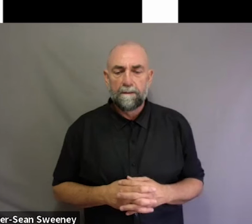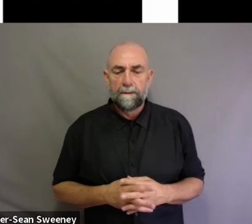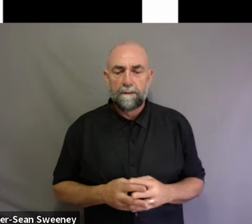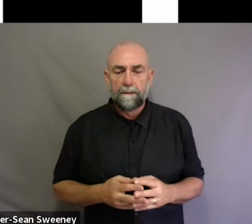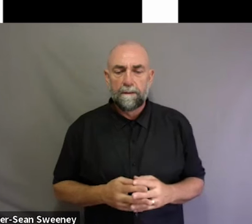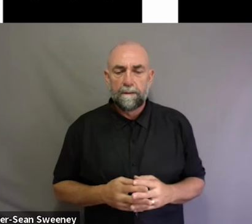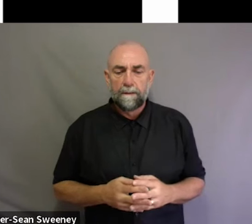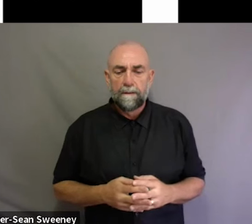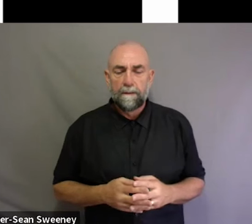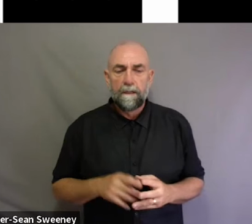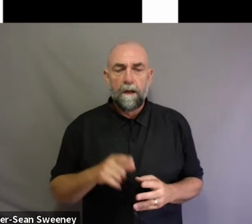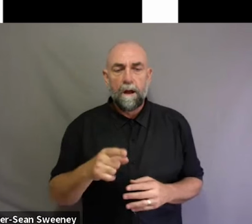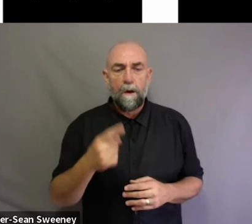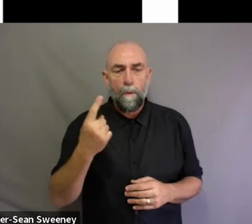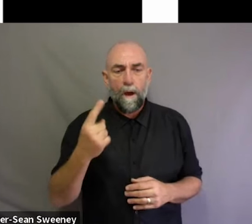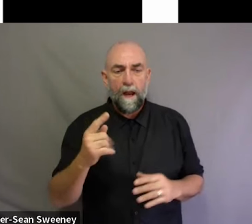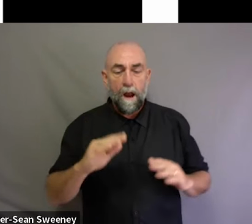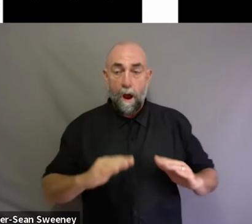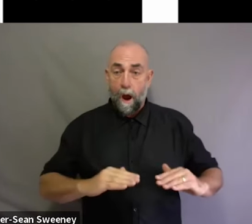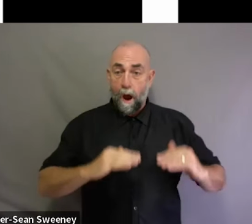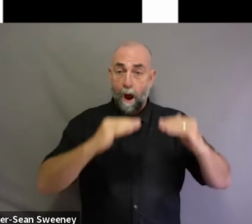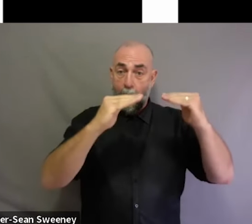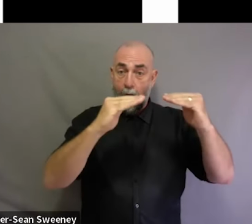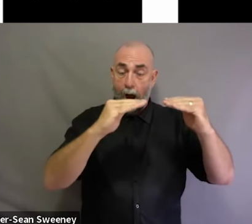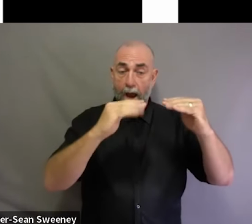Okay, one's too high and the other's too height.